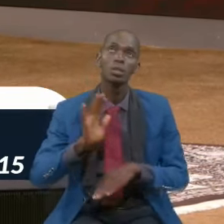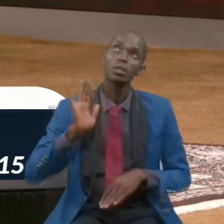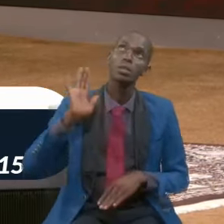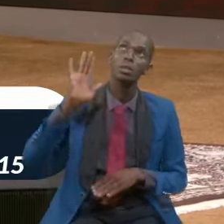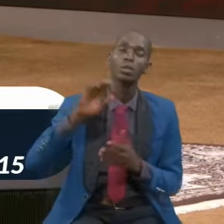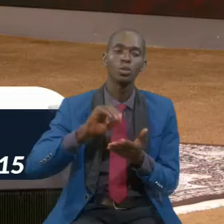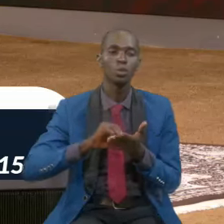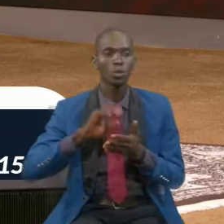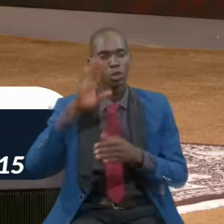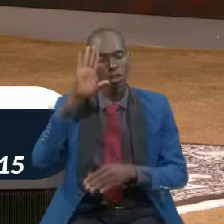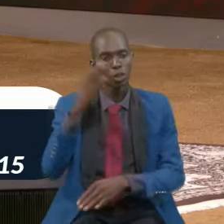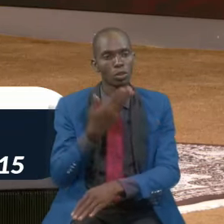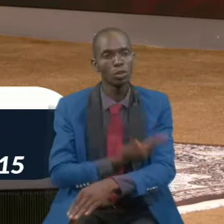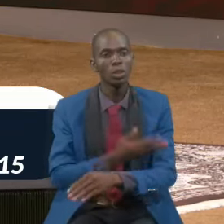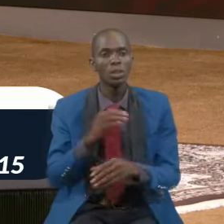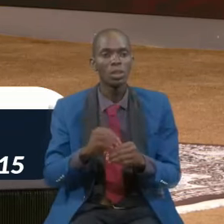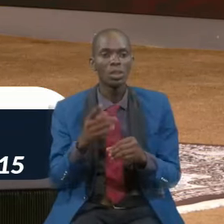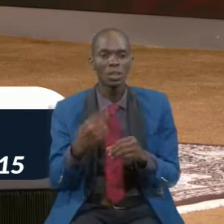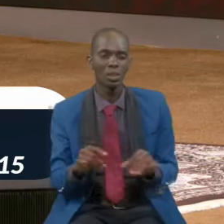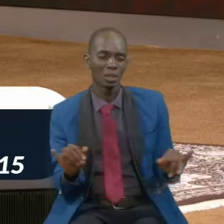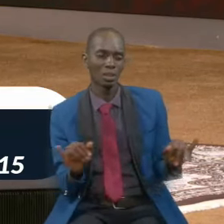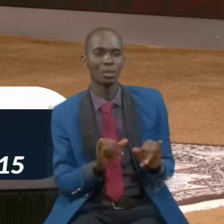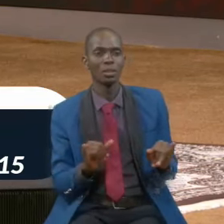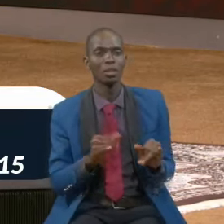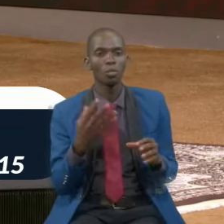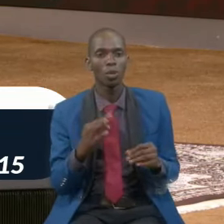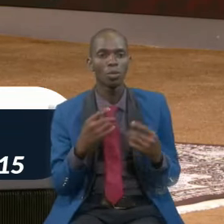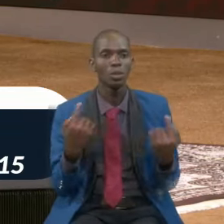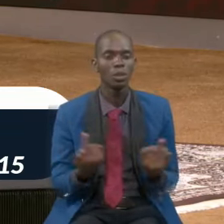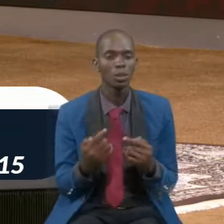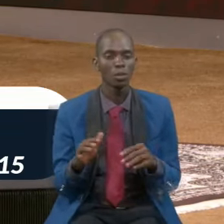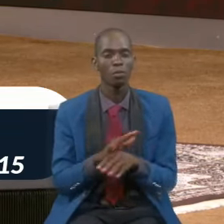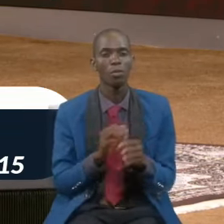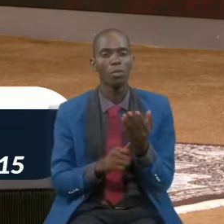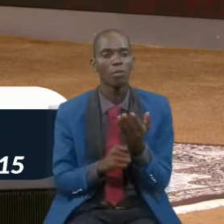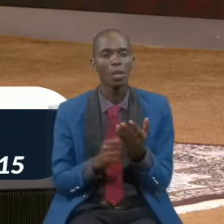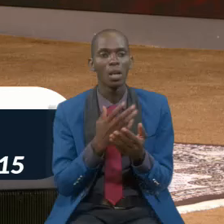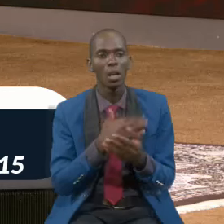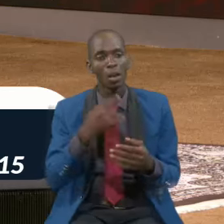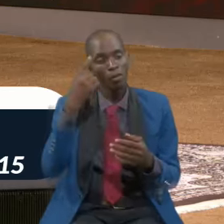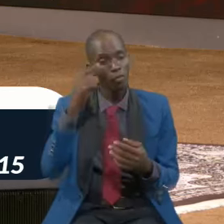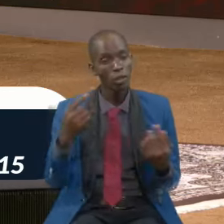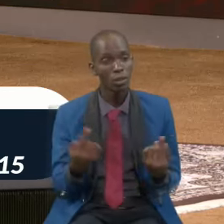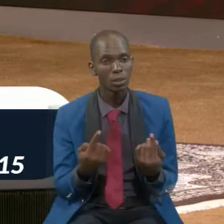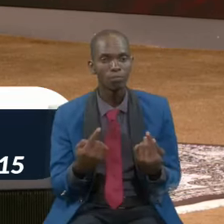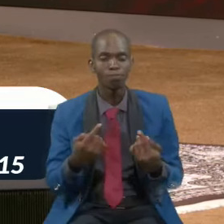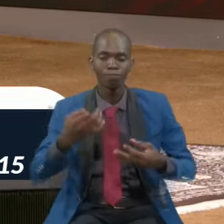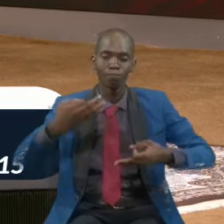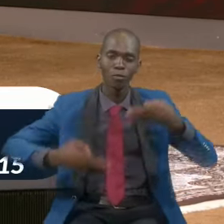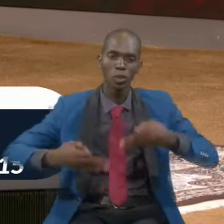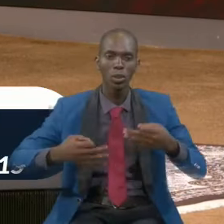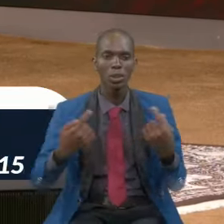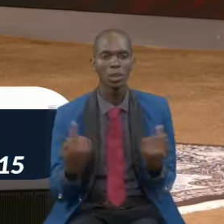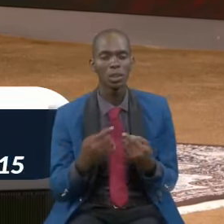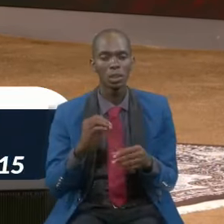the likeness of sinful flesh and for sin, condemned sin in